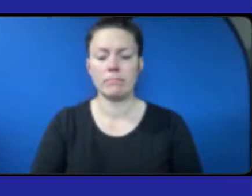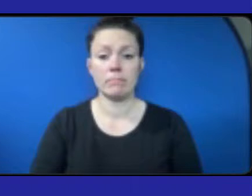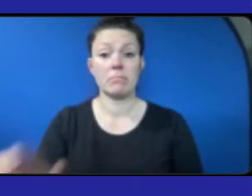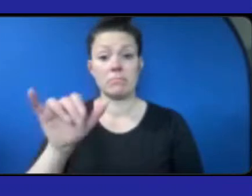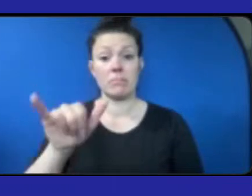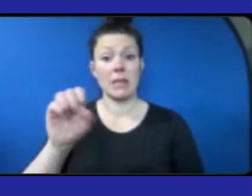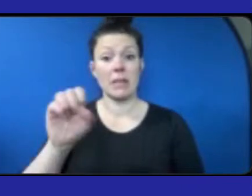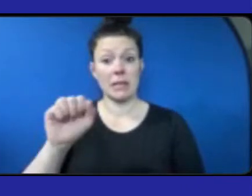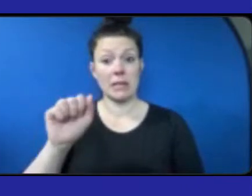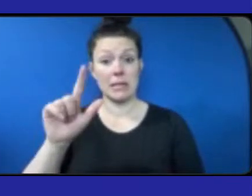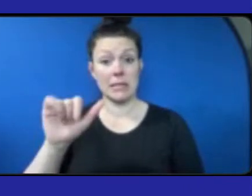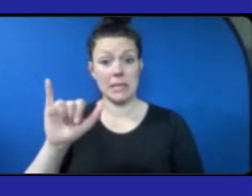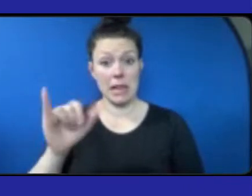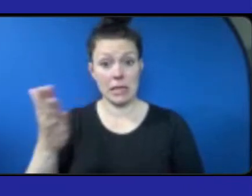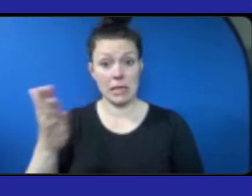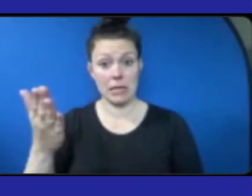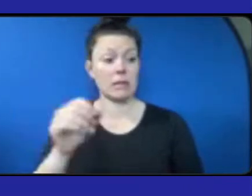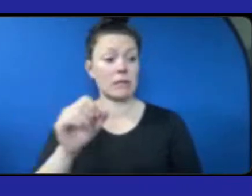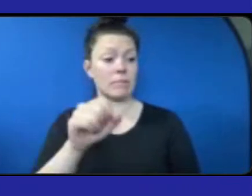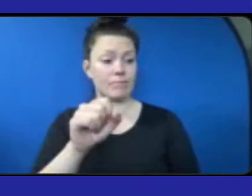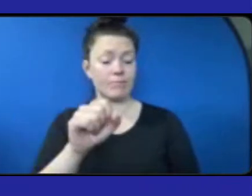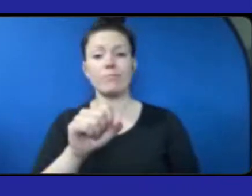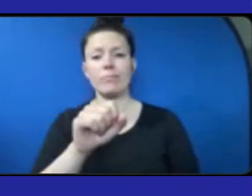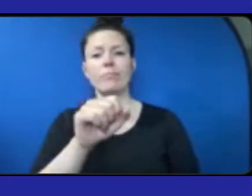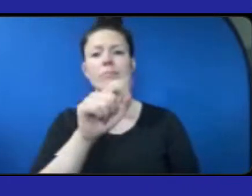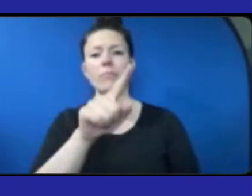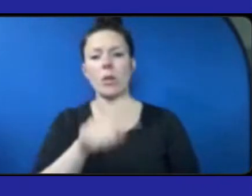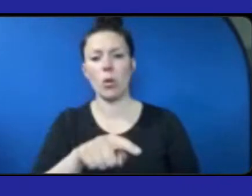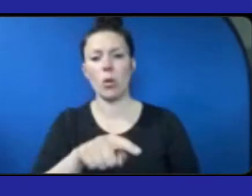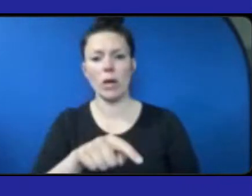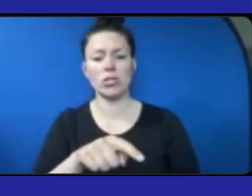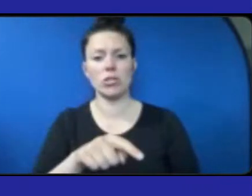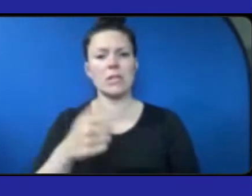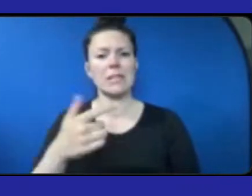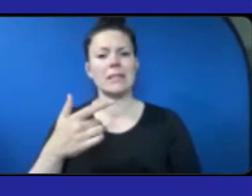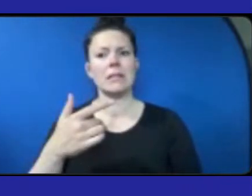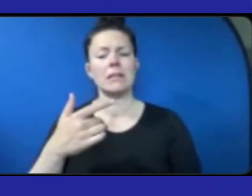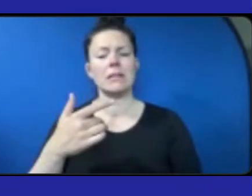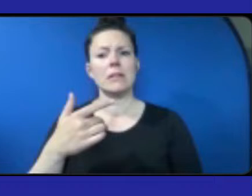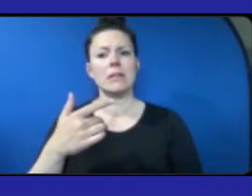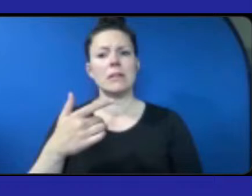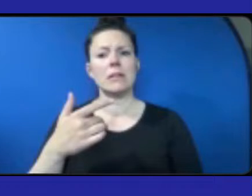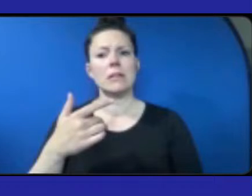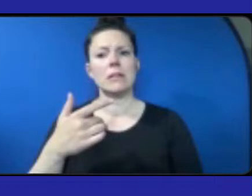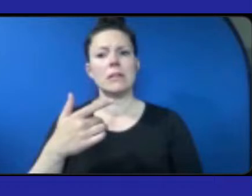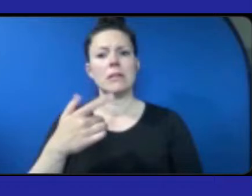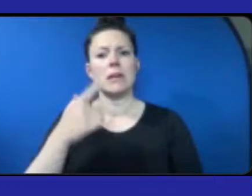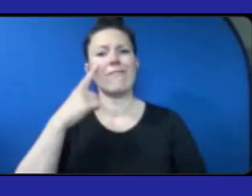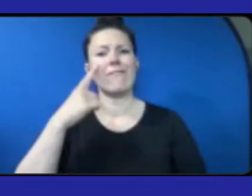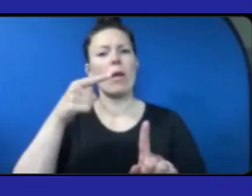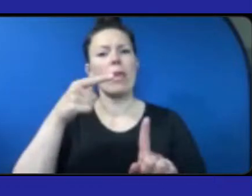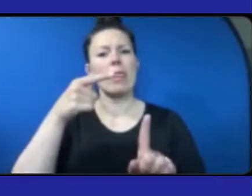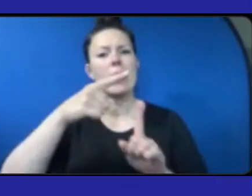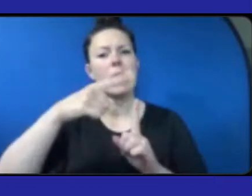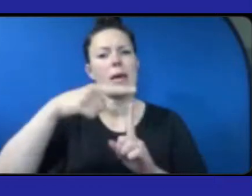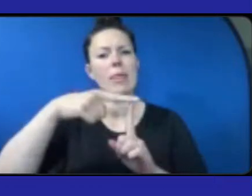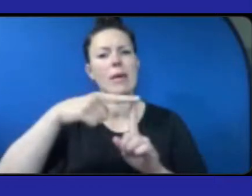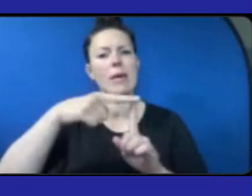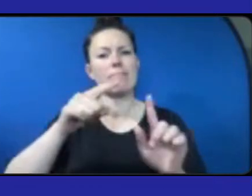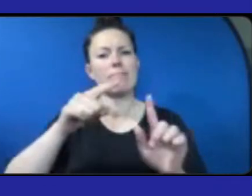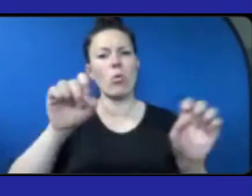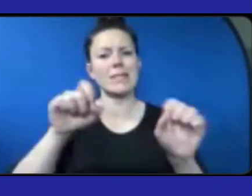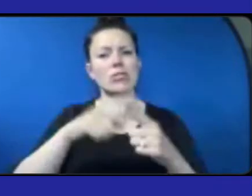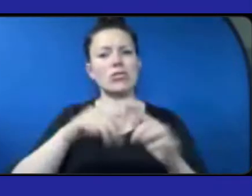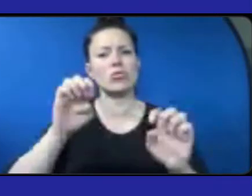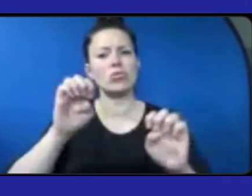is that Sally? Go ahead. just a quick question. Do we usually in the point system in evaluating